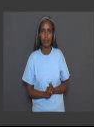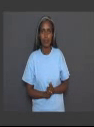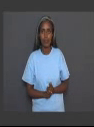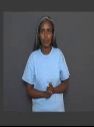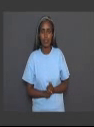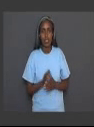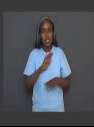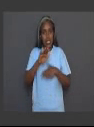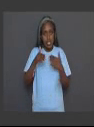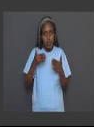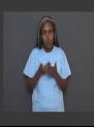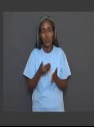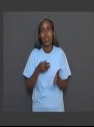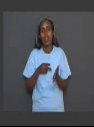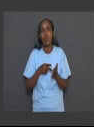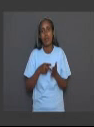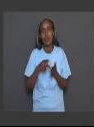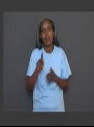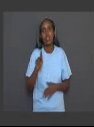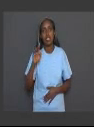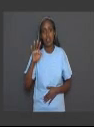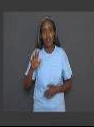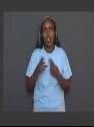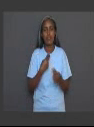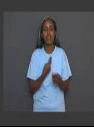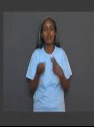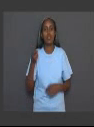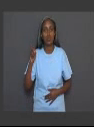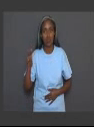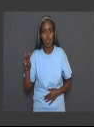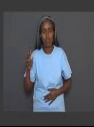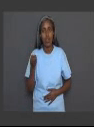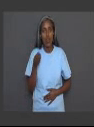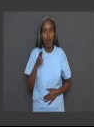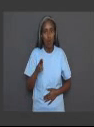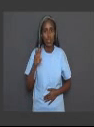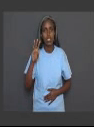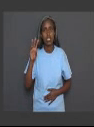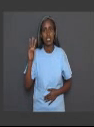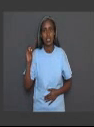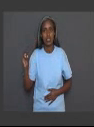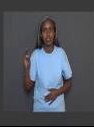The total payments are 5 times 12, or 60.